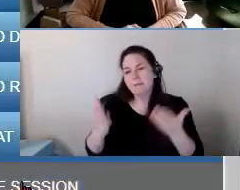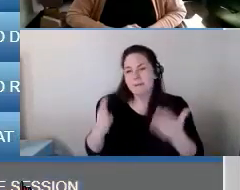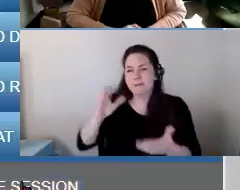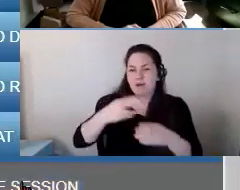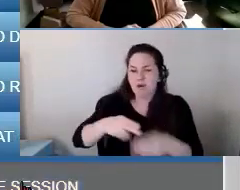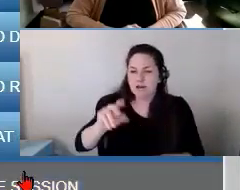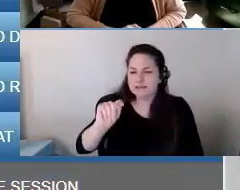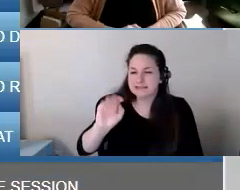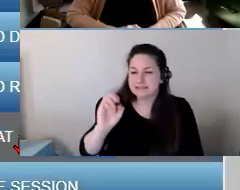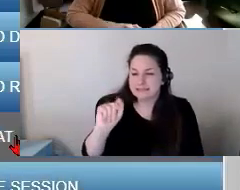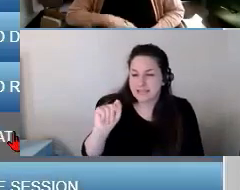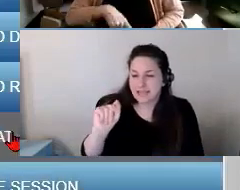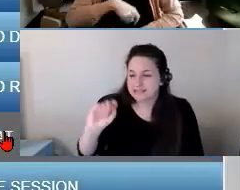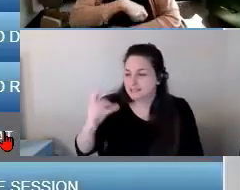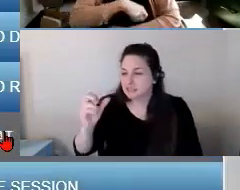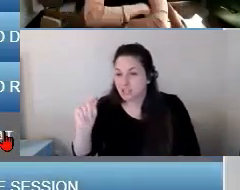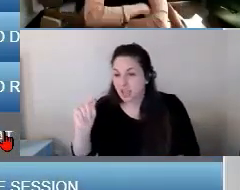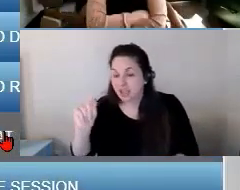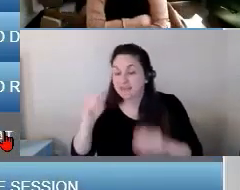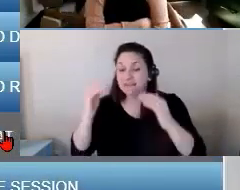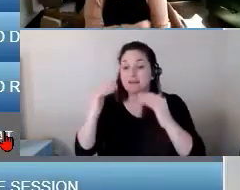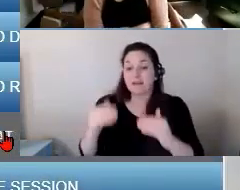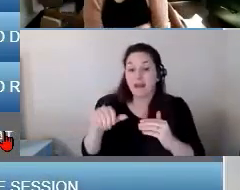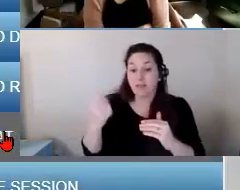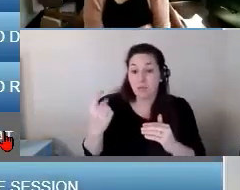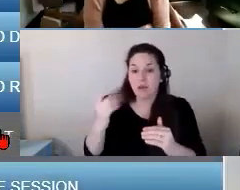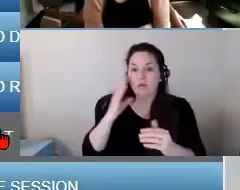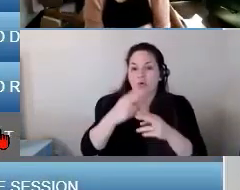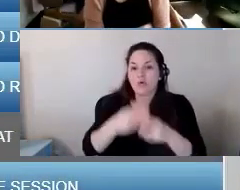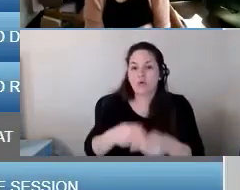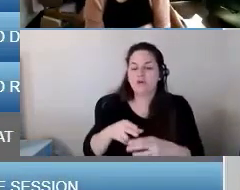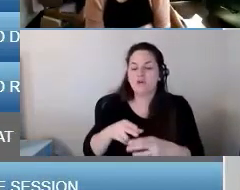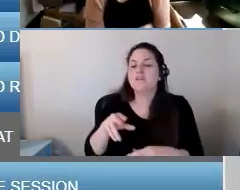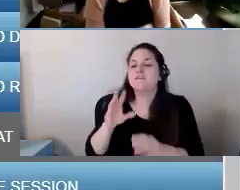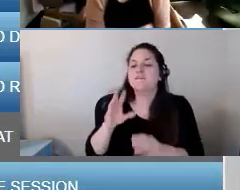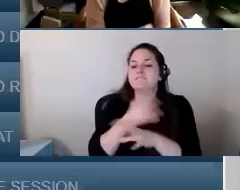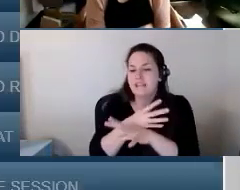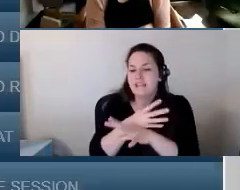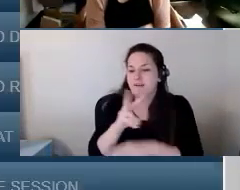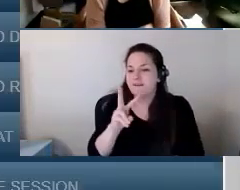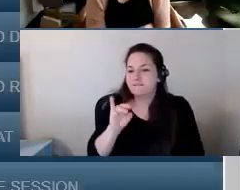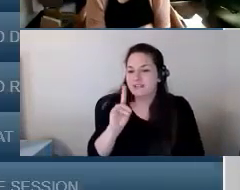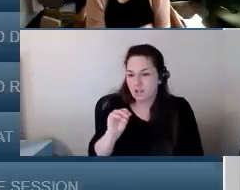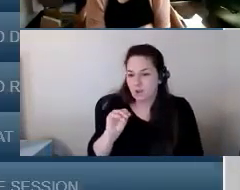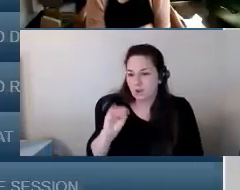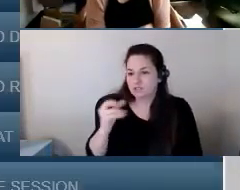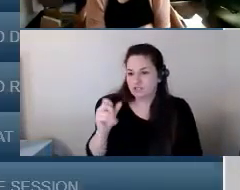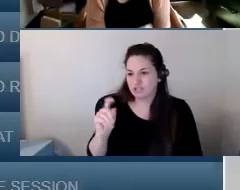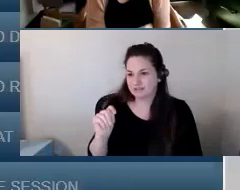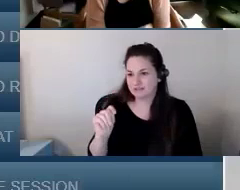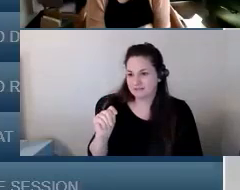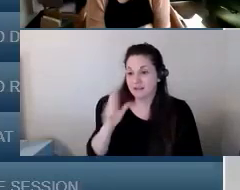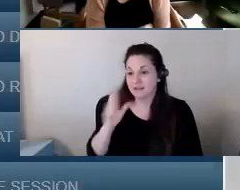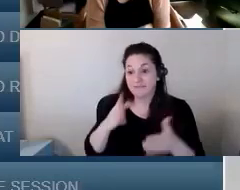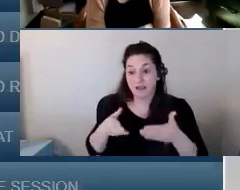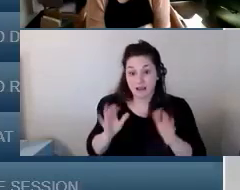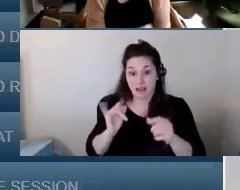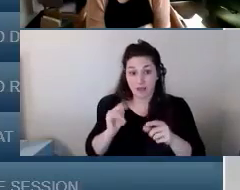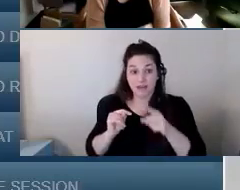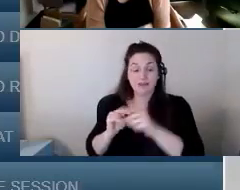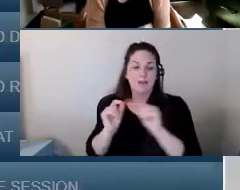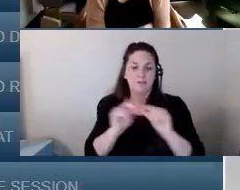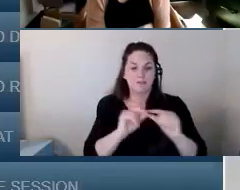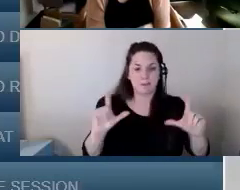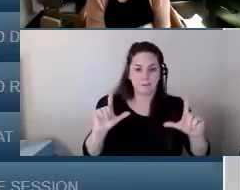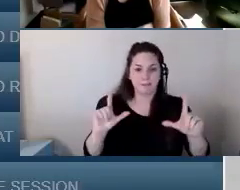called video chat. Clicking on the text chat button will enable this pop-up. Here, you schedule your